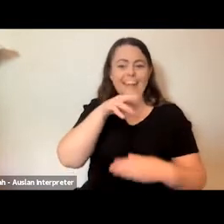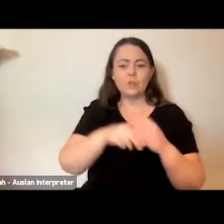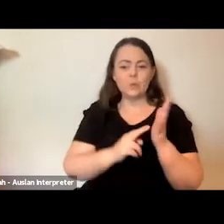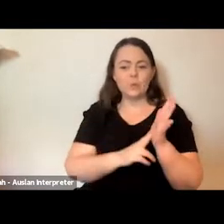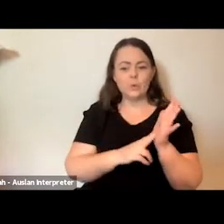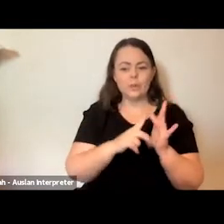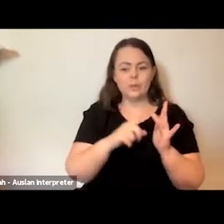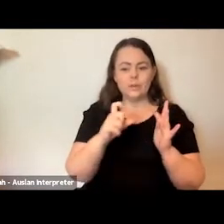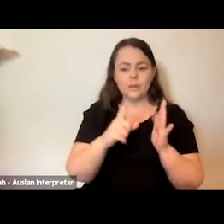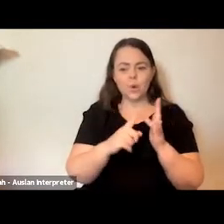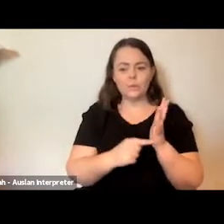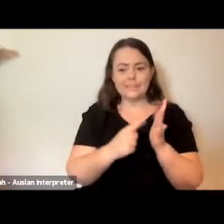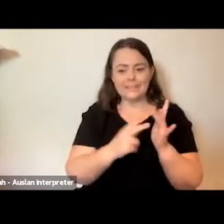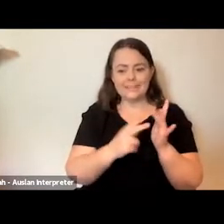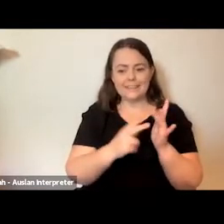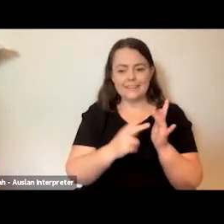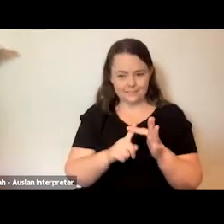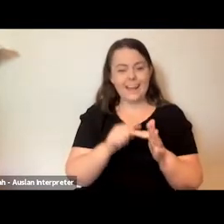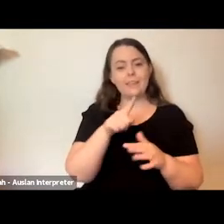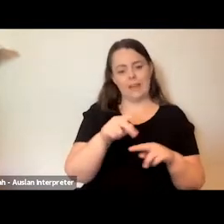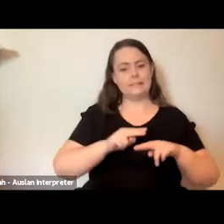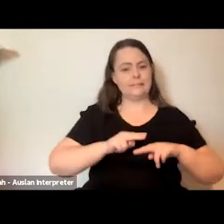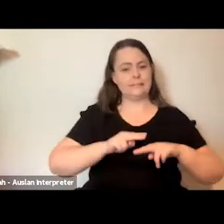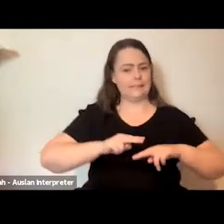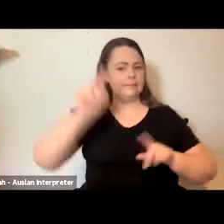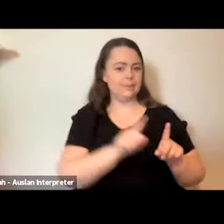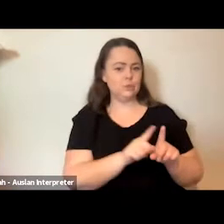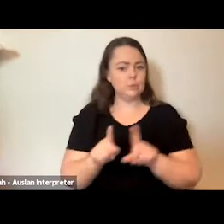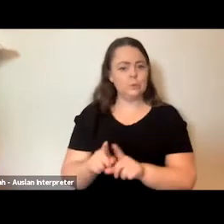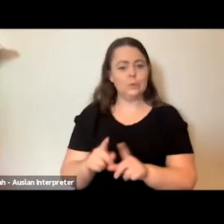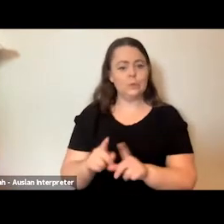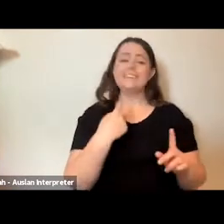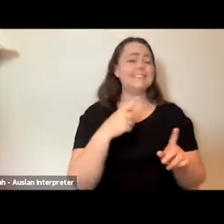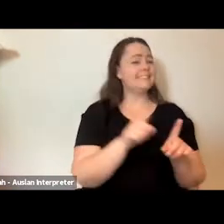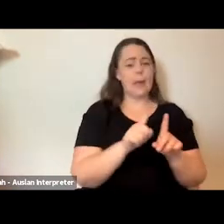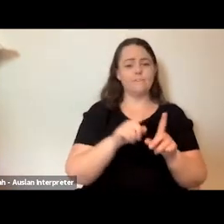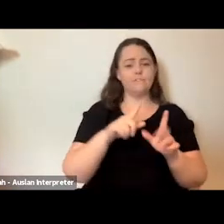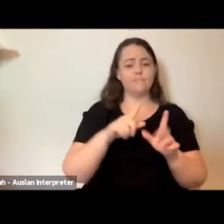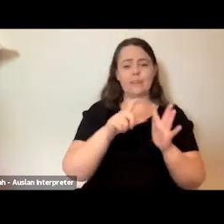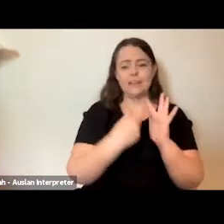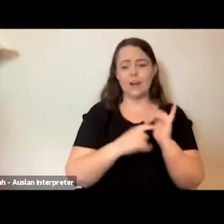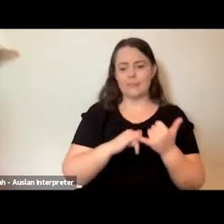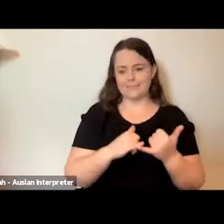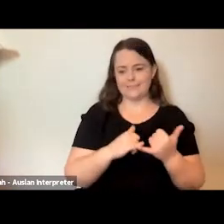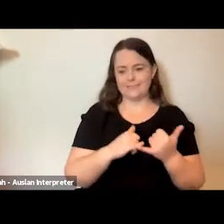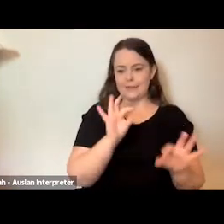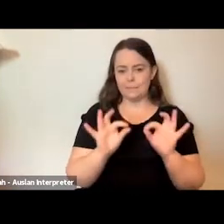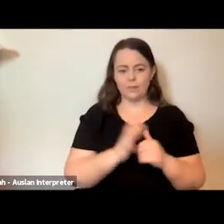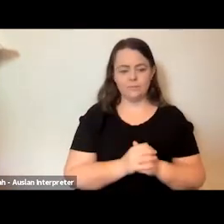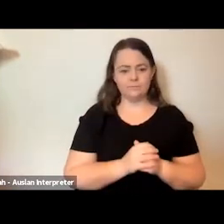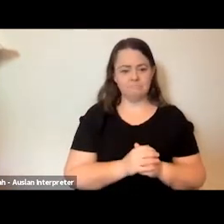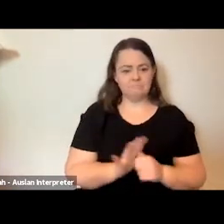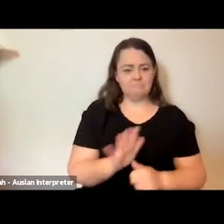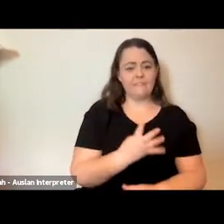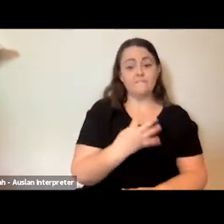over time. And that's similar for the IDRS sample as well. And about 40% reported using